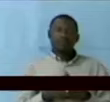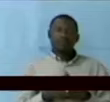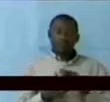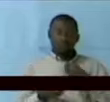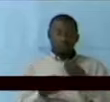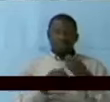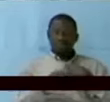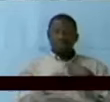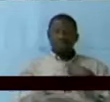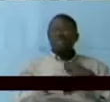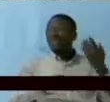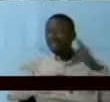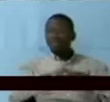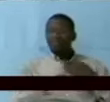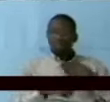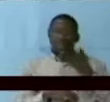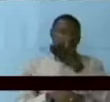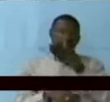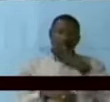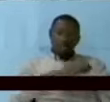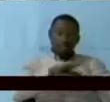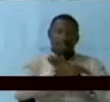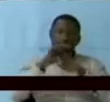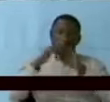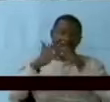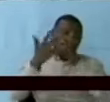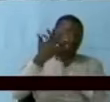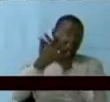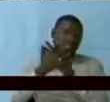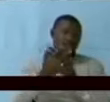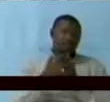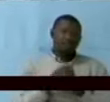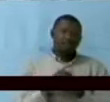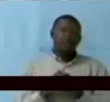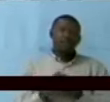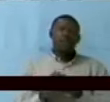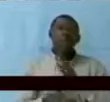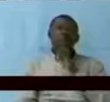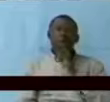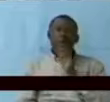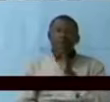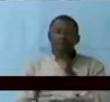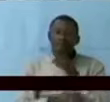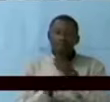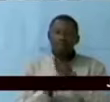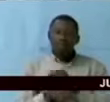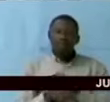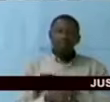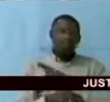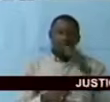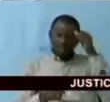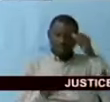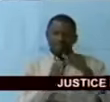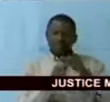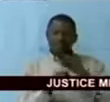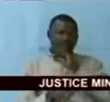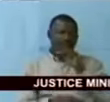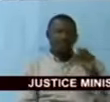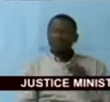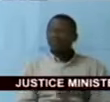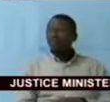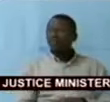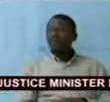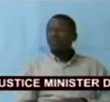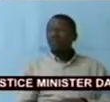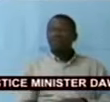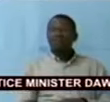in prison. Who's that? I can't recall the names. Mr. Mboge, we can